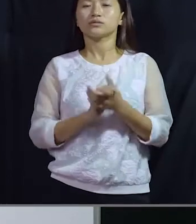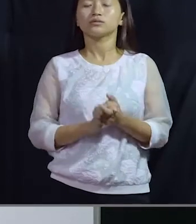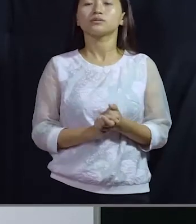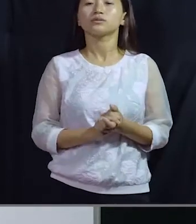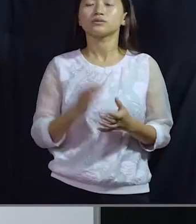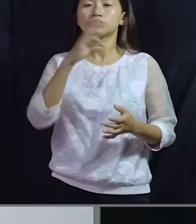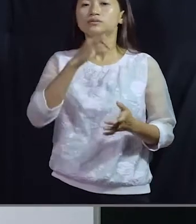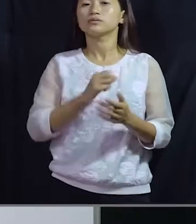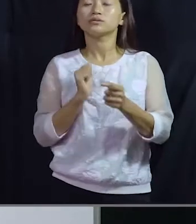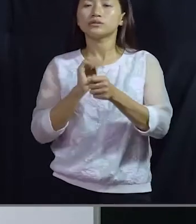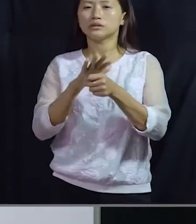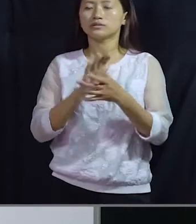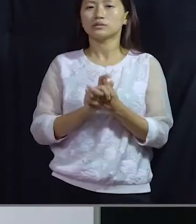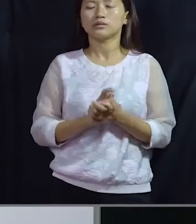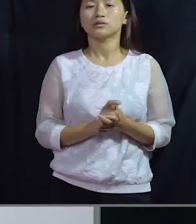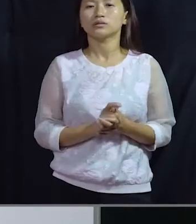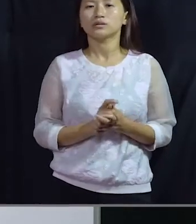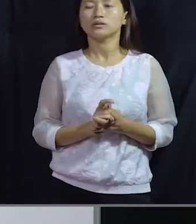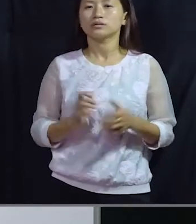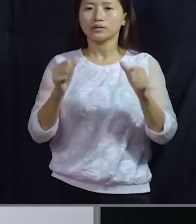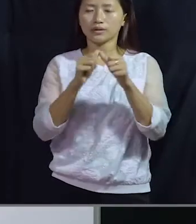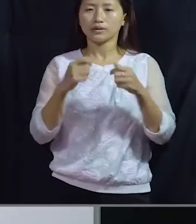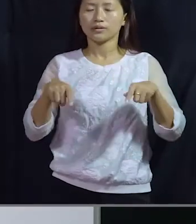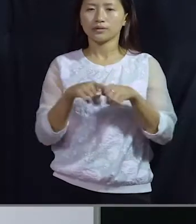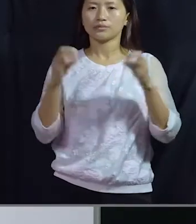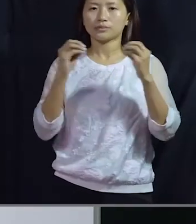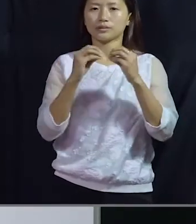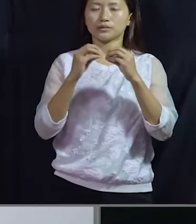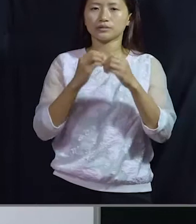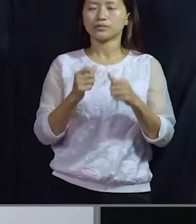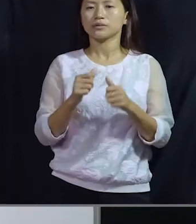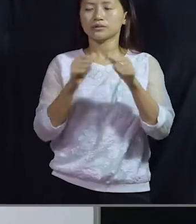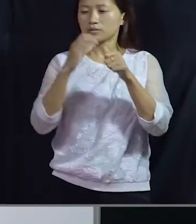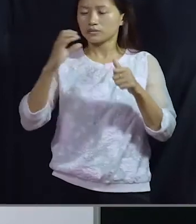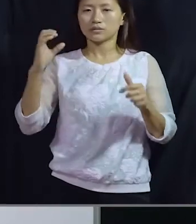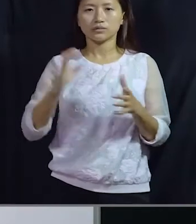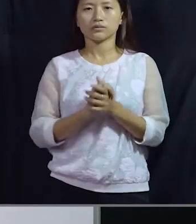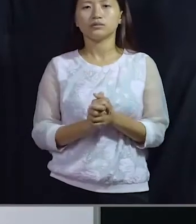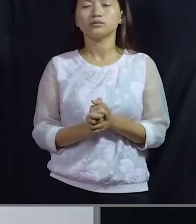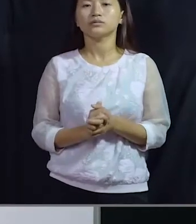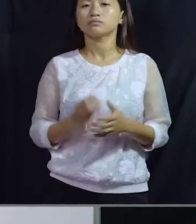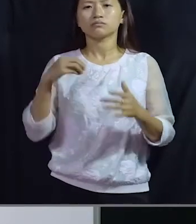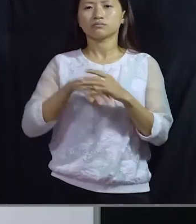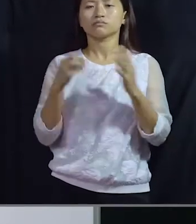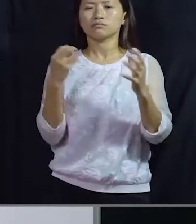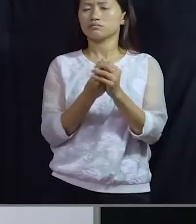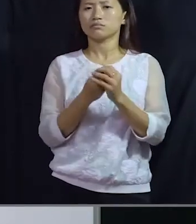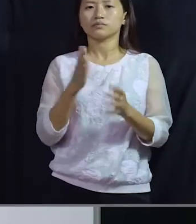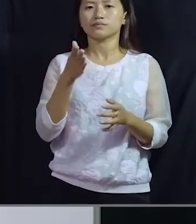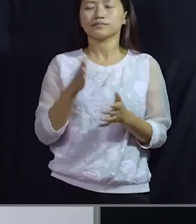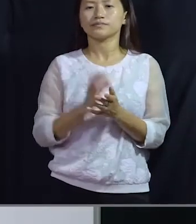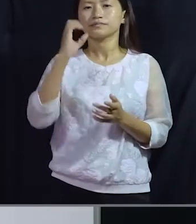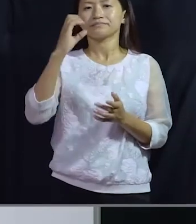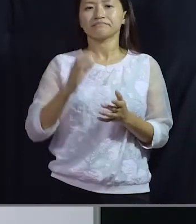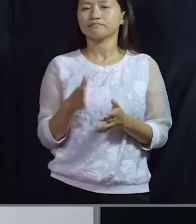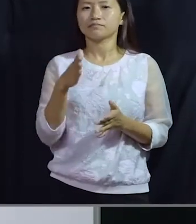profit has to be transferred to A and B's capital account. Here we are not including C because this profit